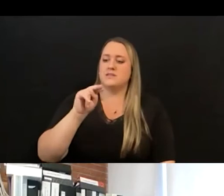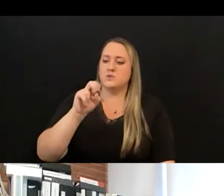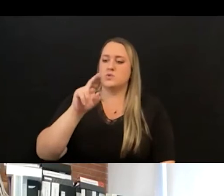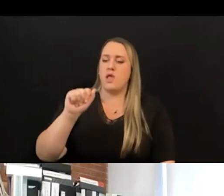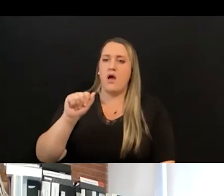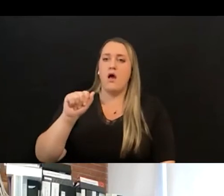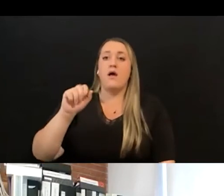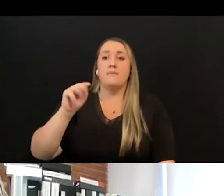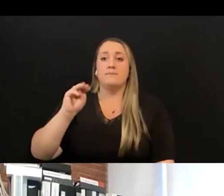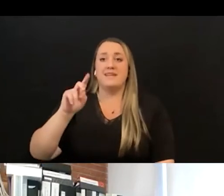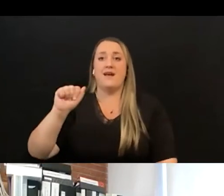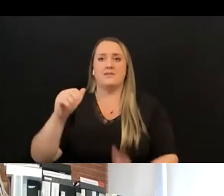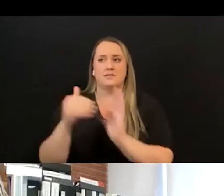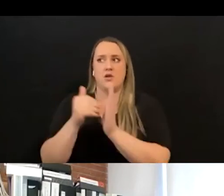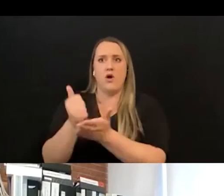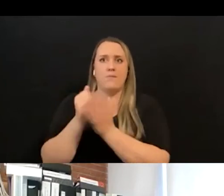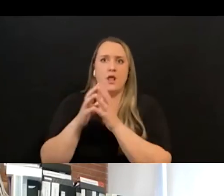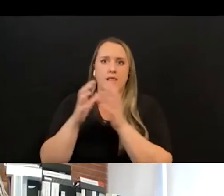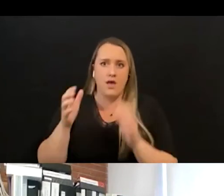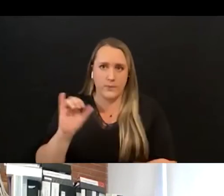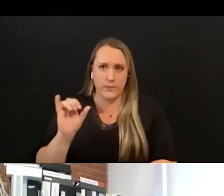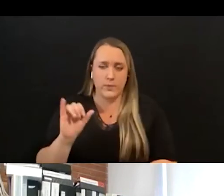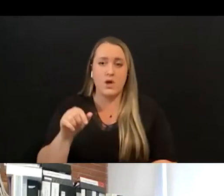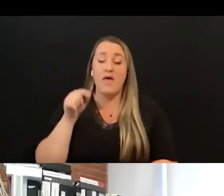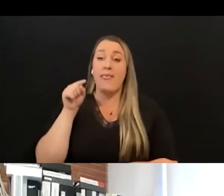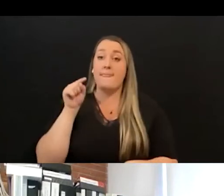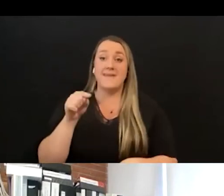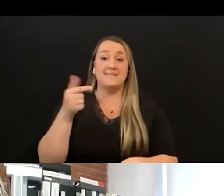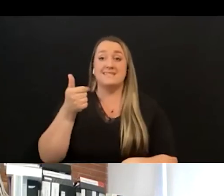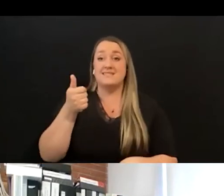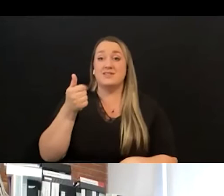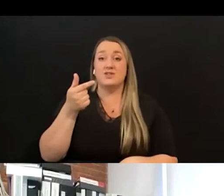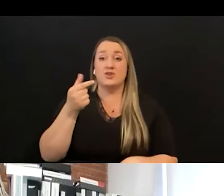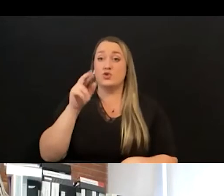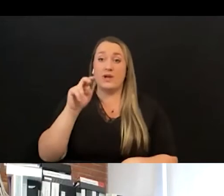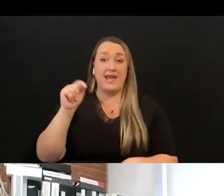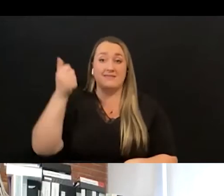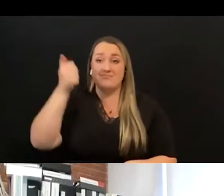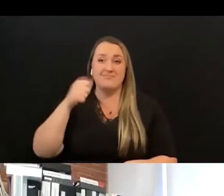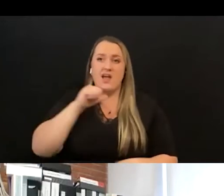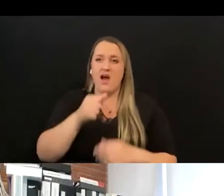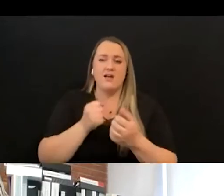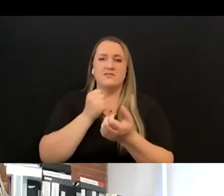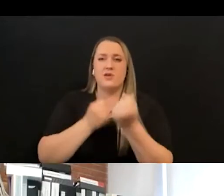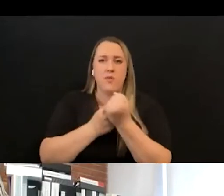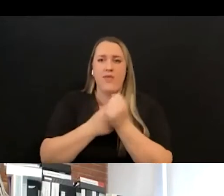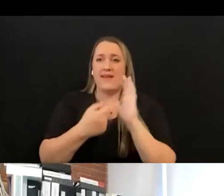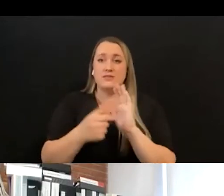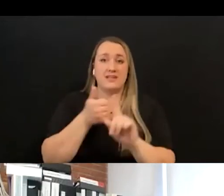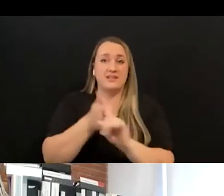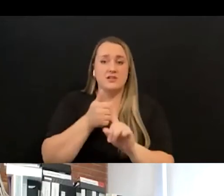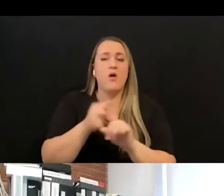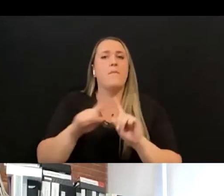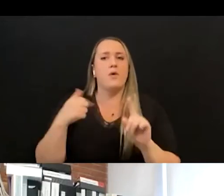grant didn't necessarily support the exhibition itself, we did receive an Institute of Museum and